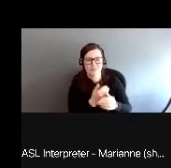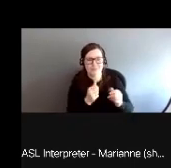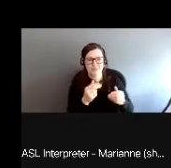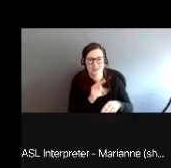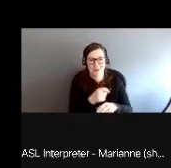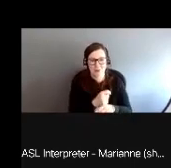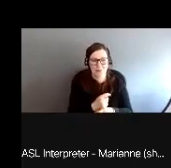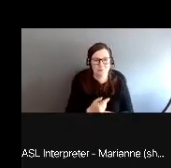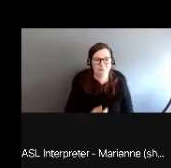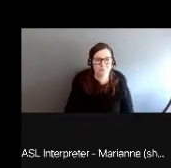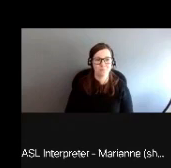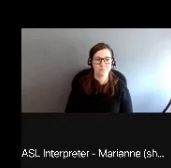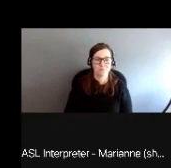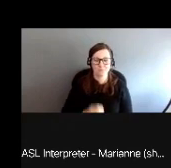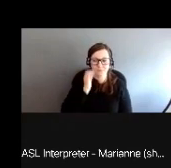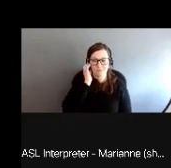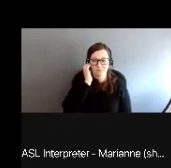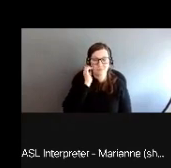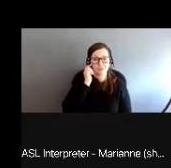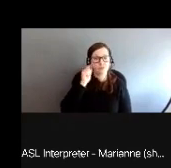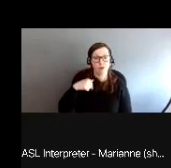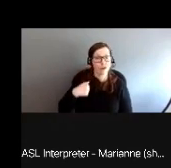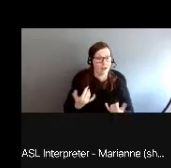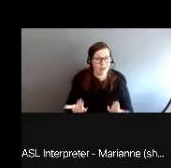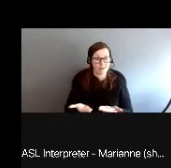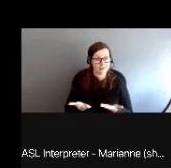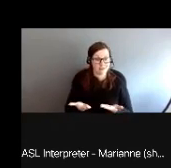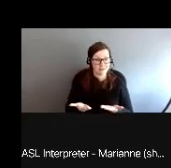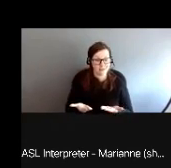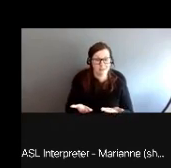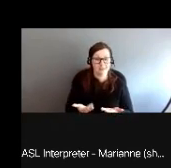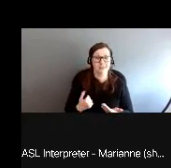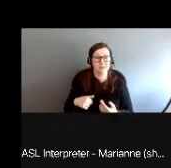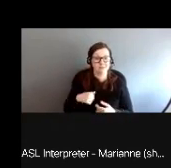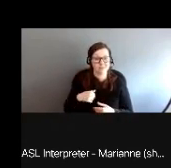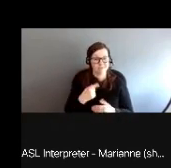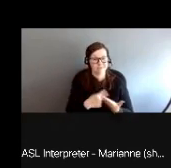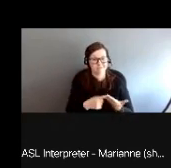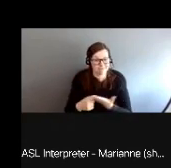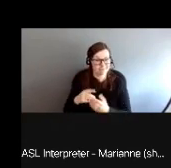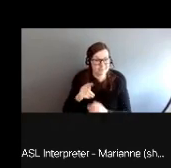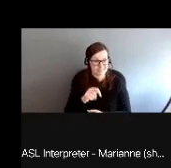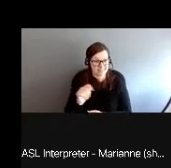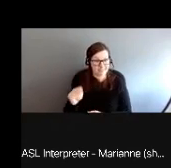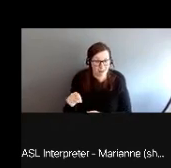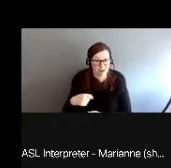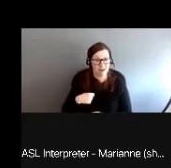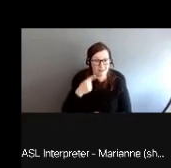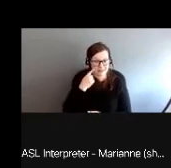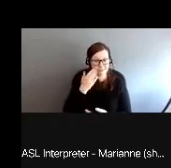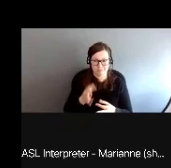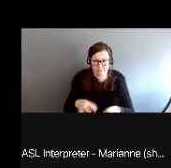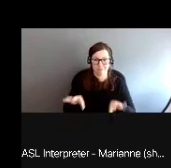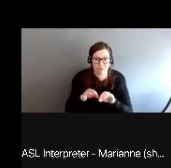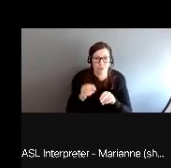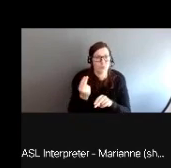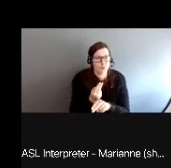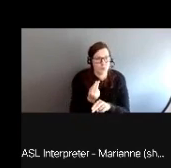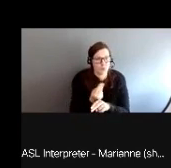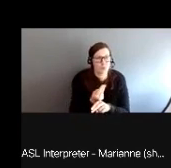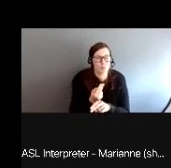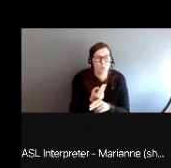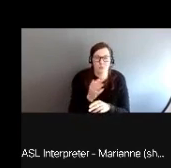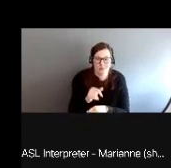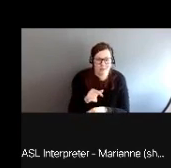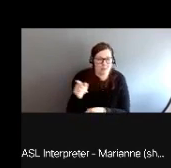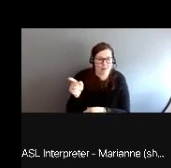about TikTok, we really want to start the community to talk about that, start using the recordings, sharing the information so that we can learn